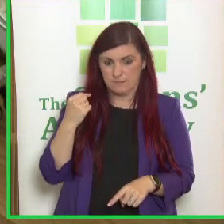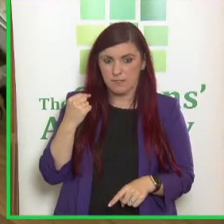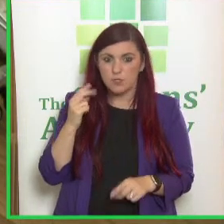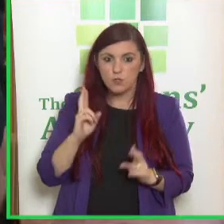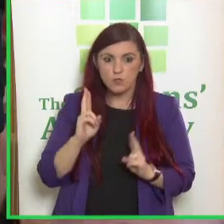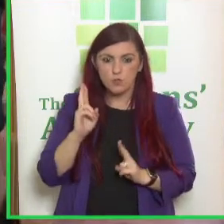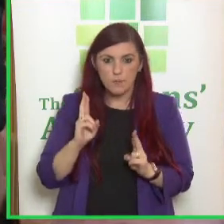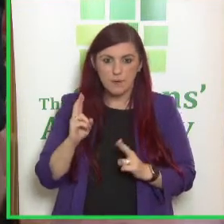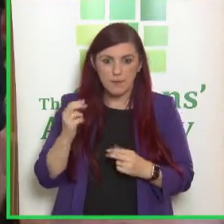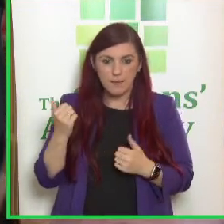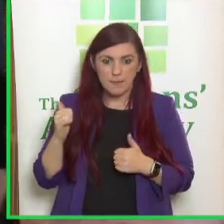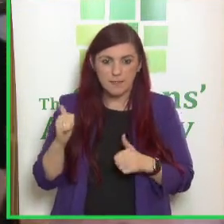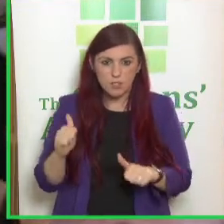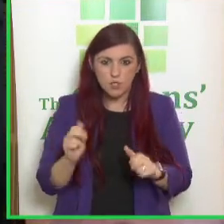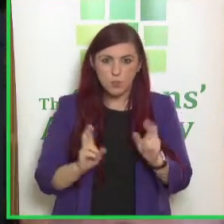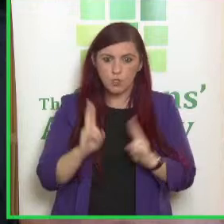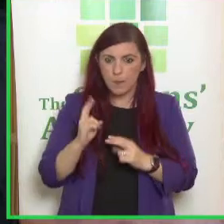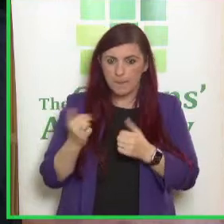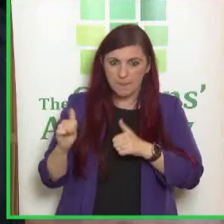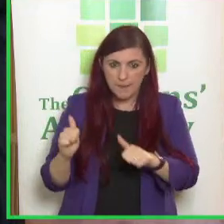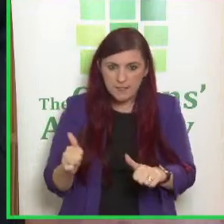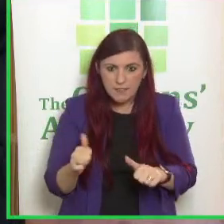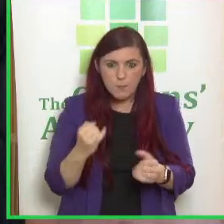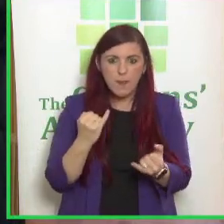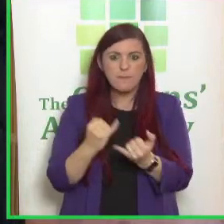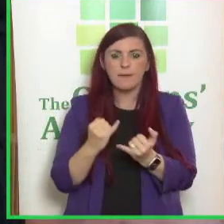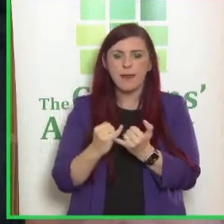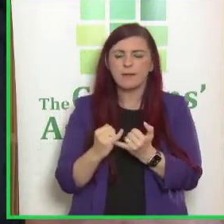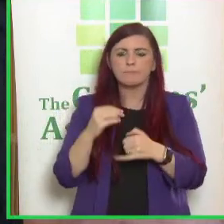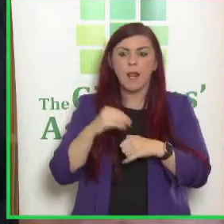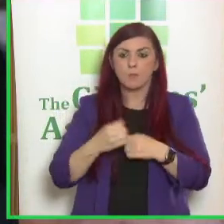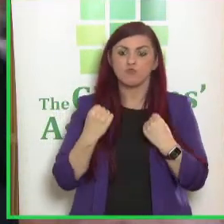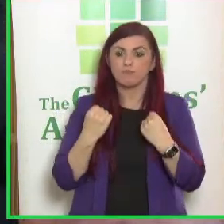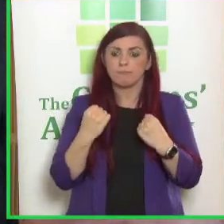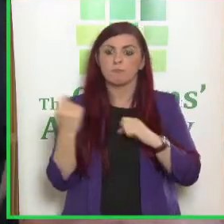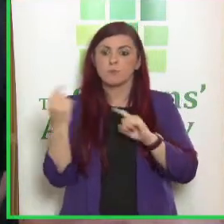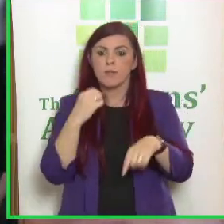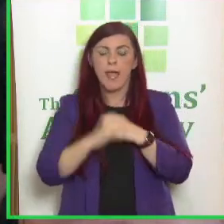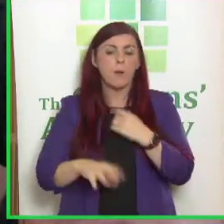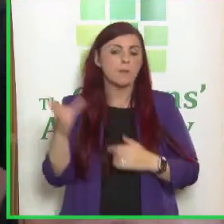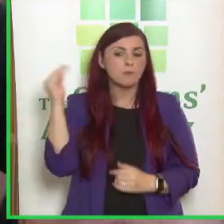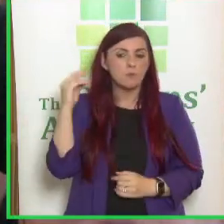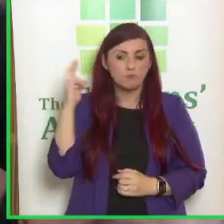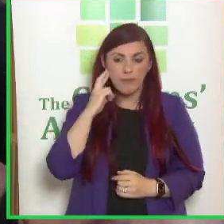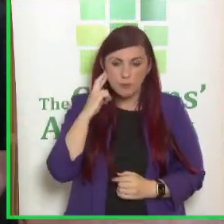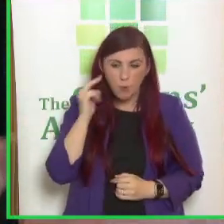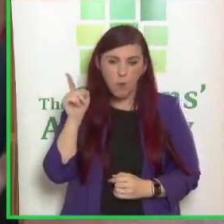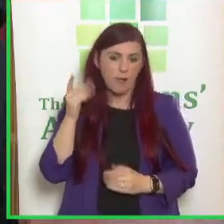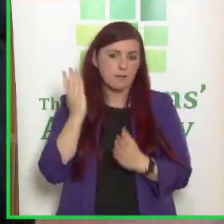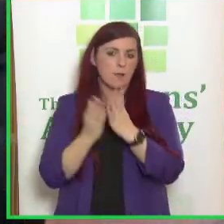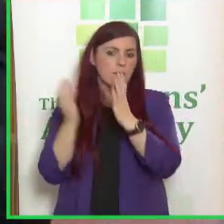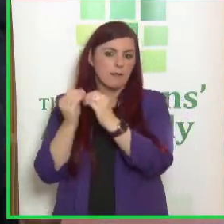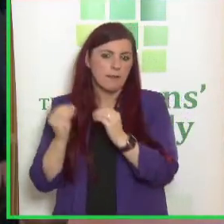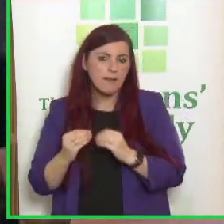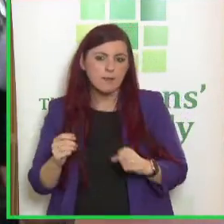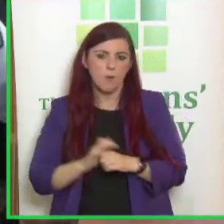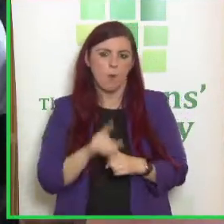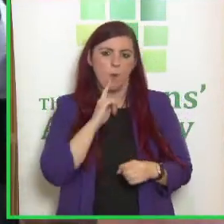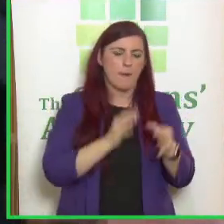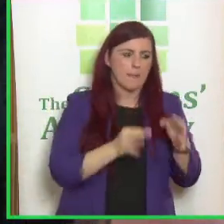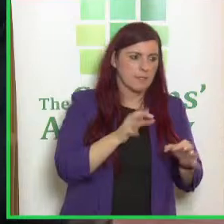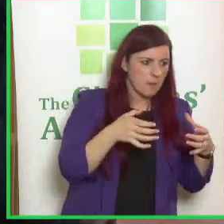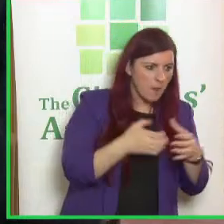issue. Shouldn't be a political issue. So even coming up on the radio today with some of the commentators, when you hear different political parties from